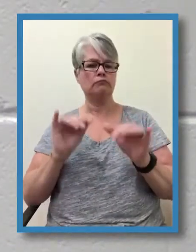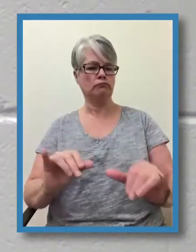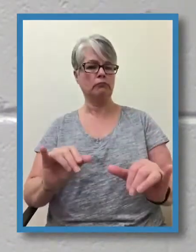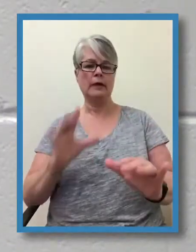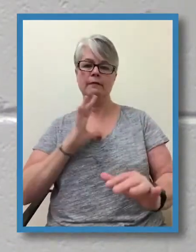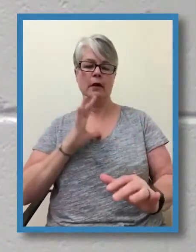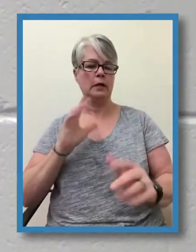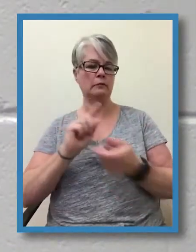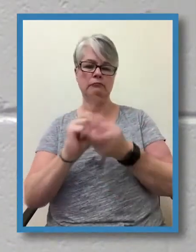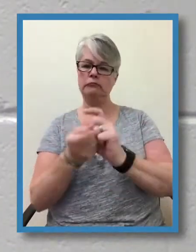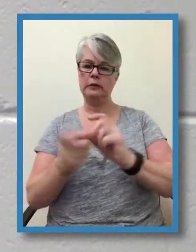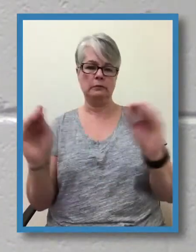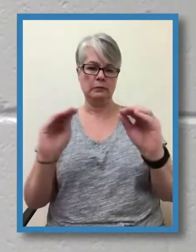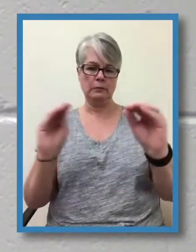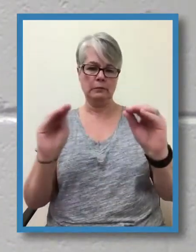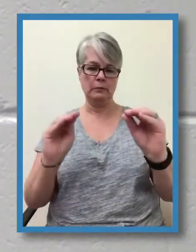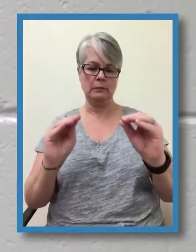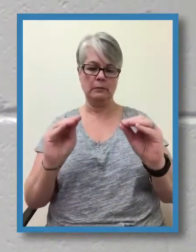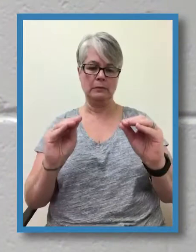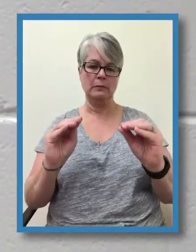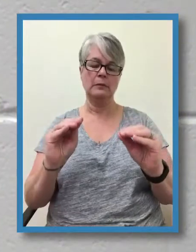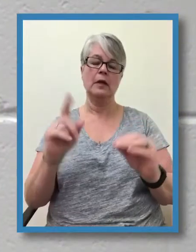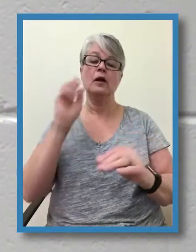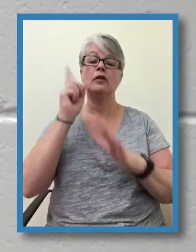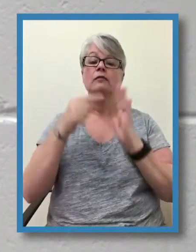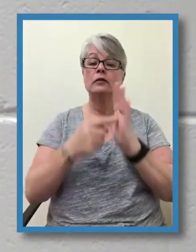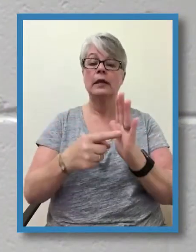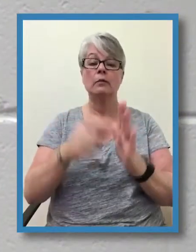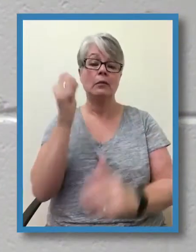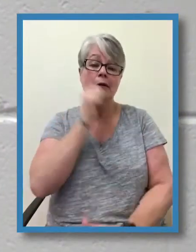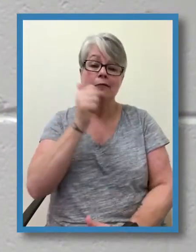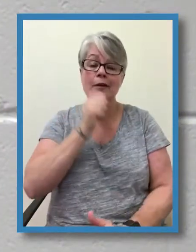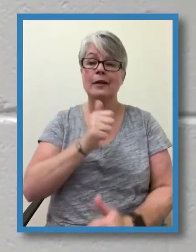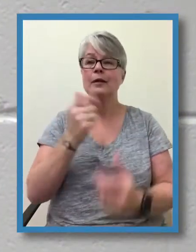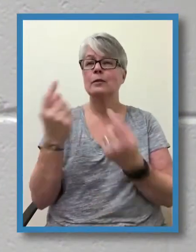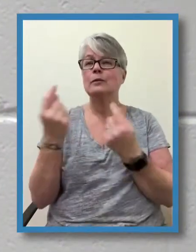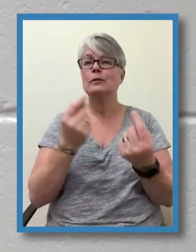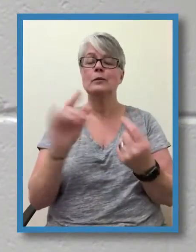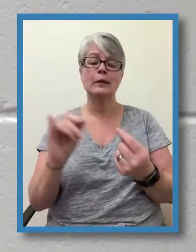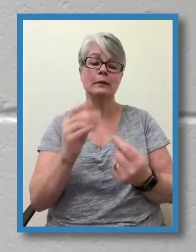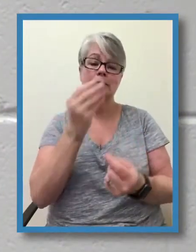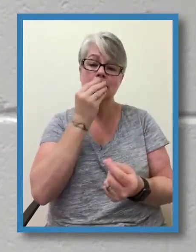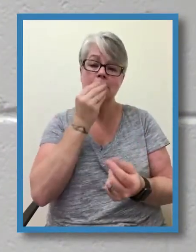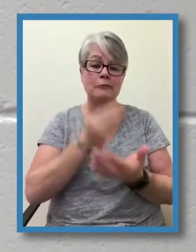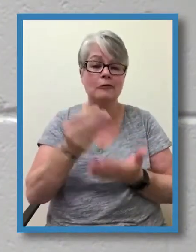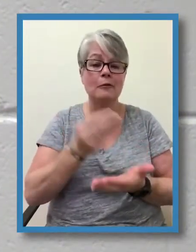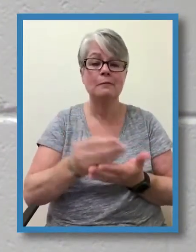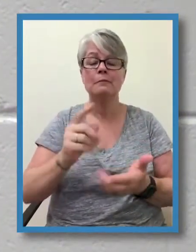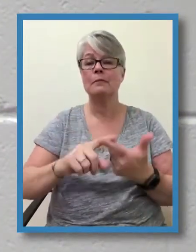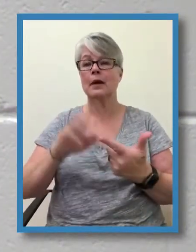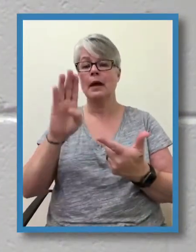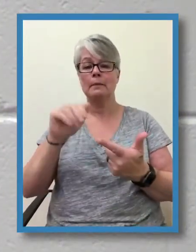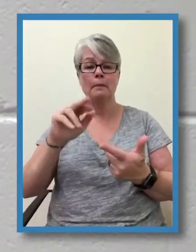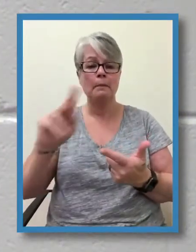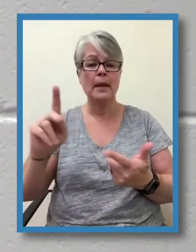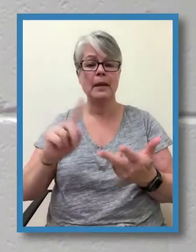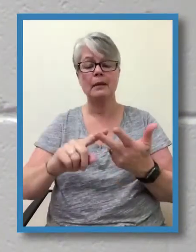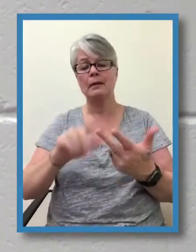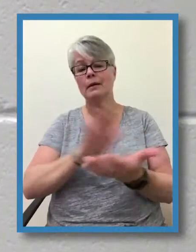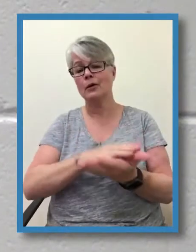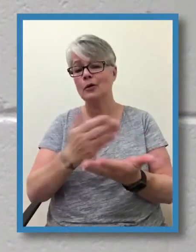housework, cooking, all of these things are essentially normal. They may be a little bit slower, but they do them in a normal